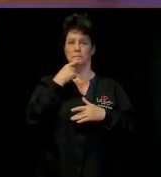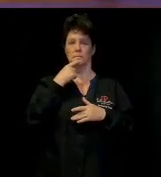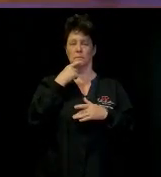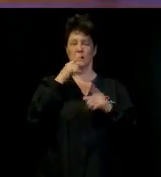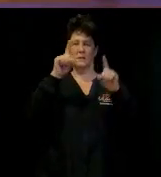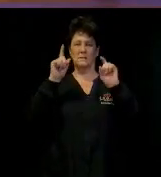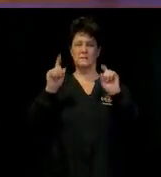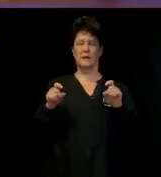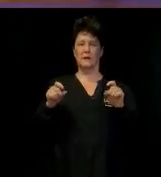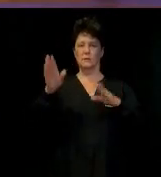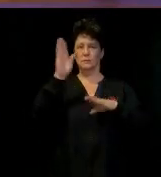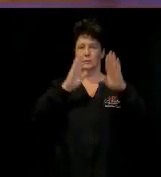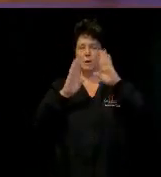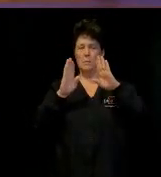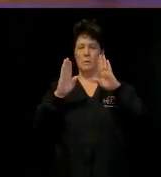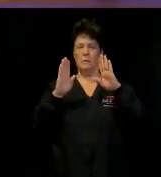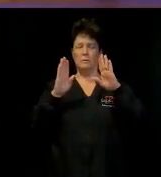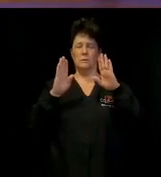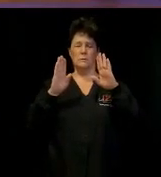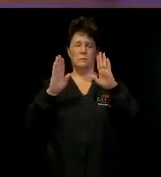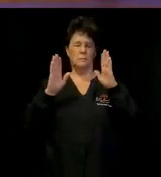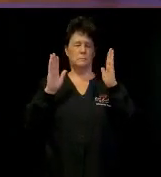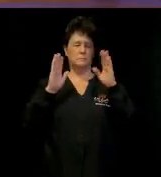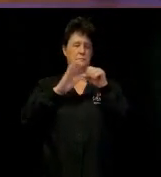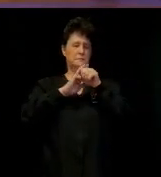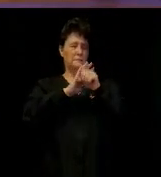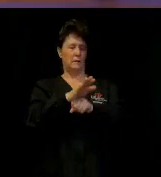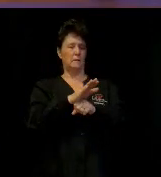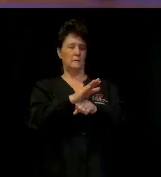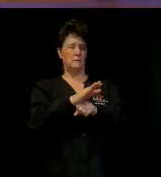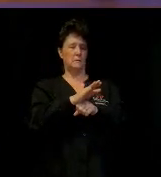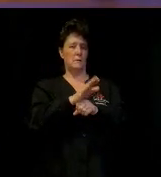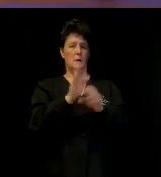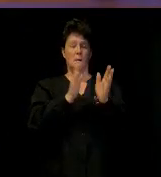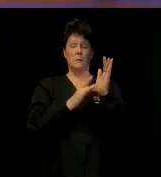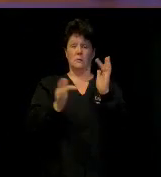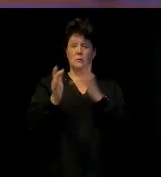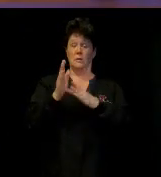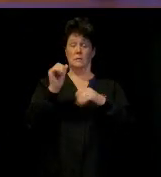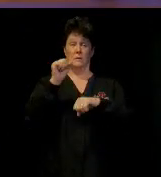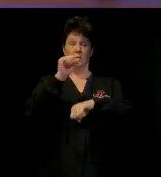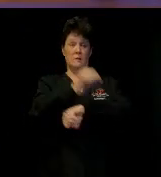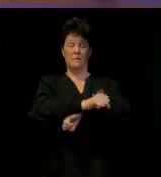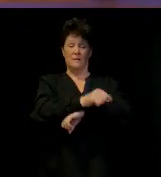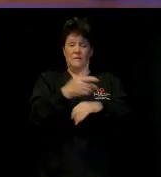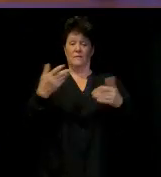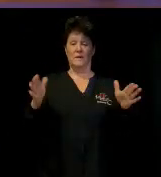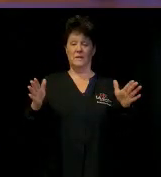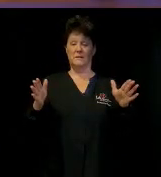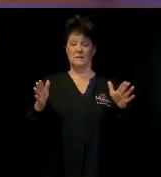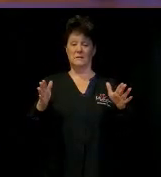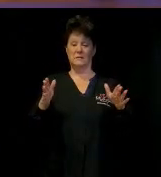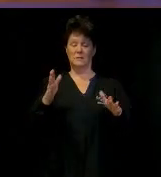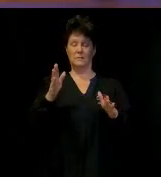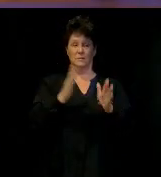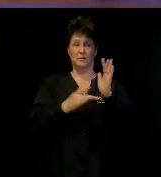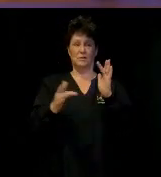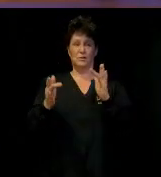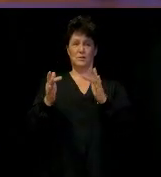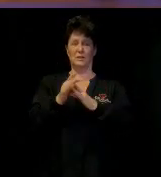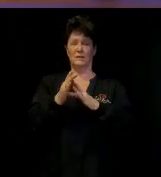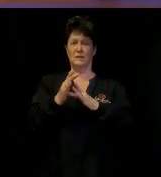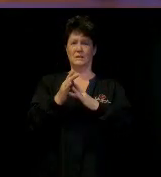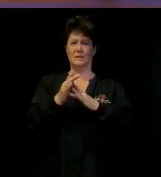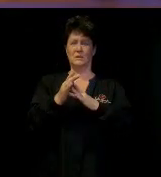and tribulations. You're going to experience those. Be of good cheer. I've already overcome them. He had a mind. Jesus understood. He was in a culture of